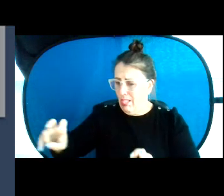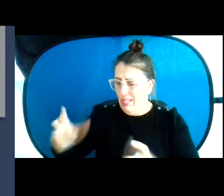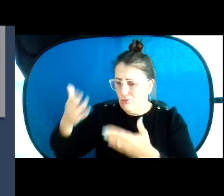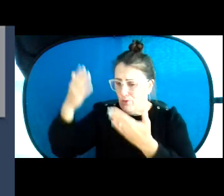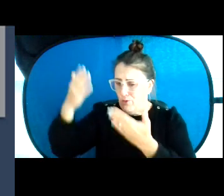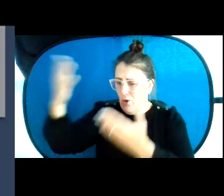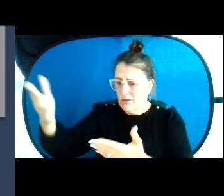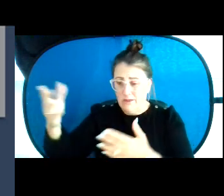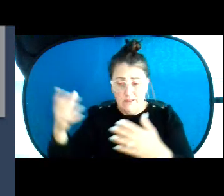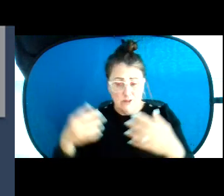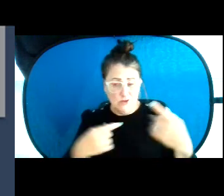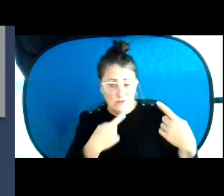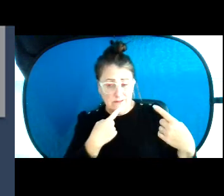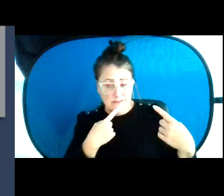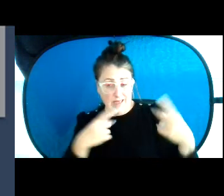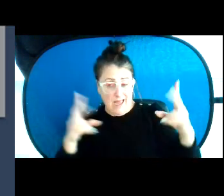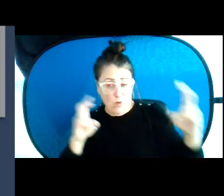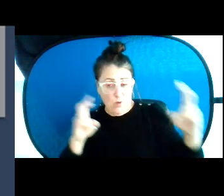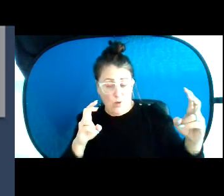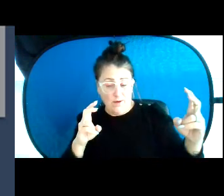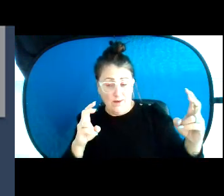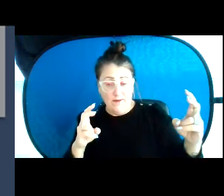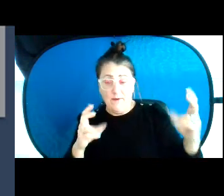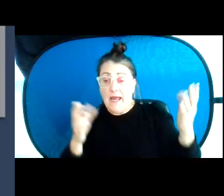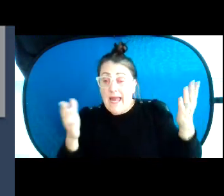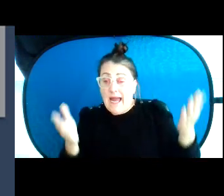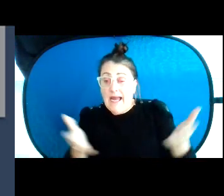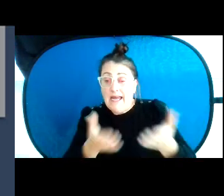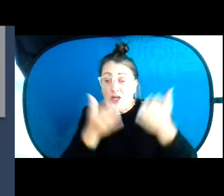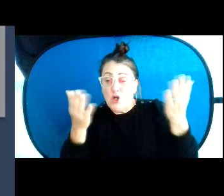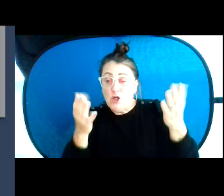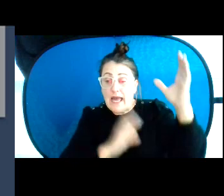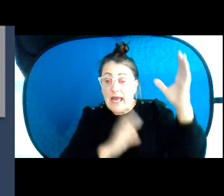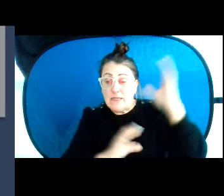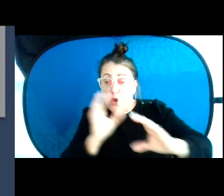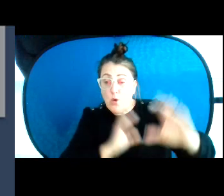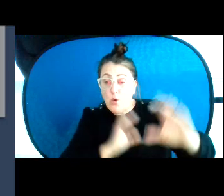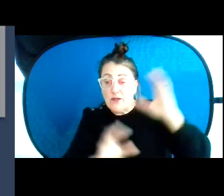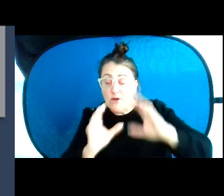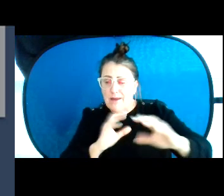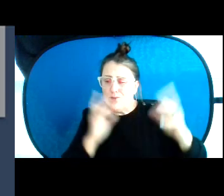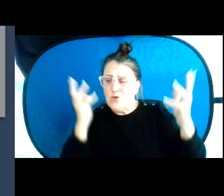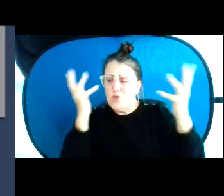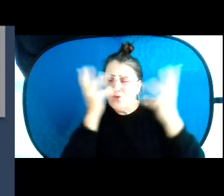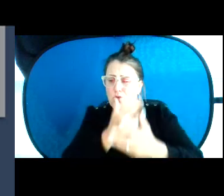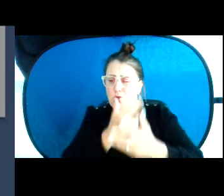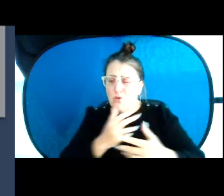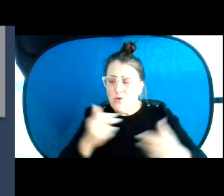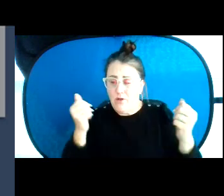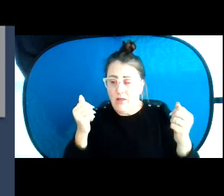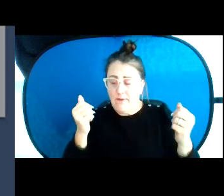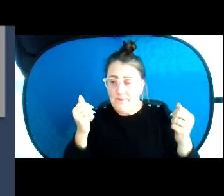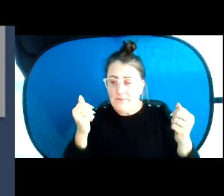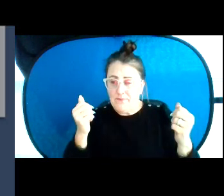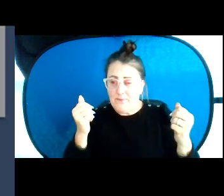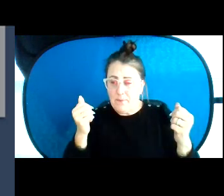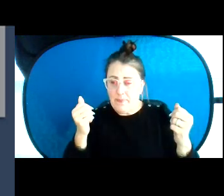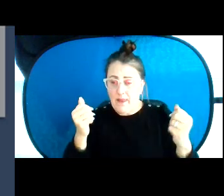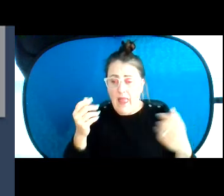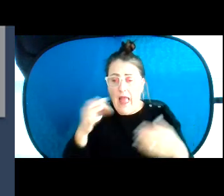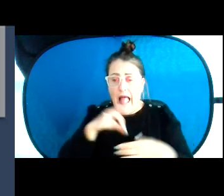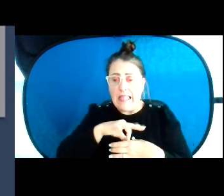shared, and I quote, "We're encouraging exploration." How beautiful. We, this elected body, with